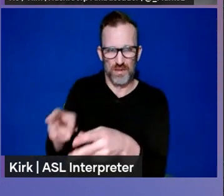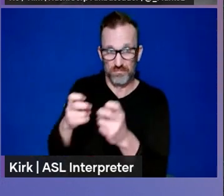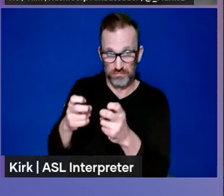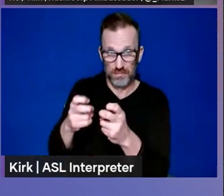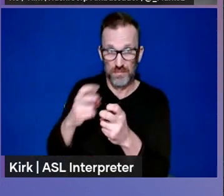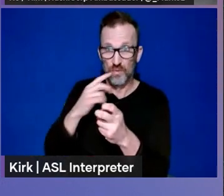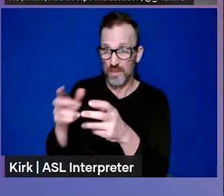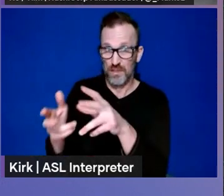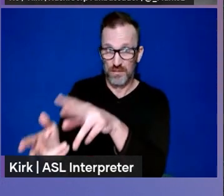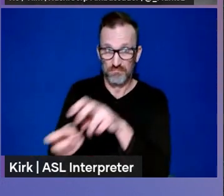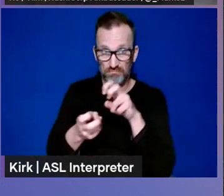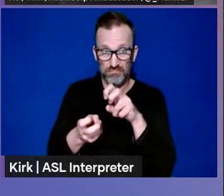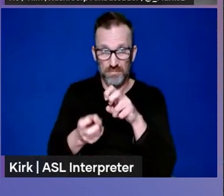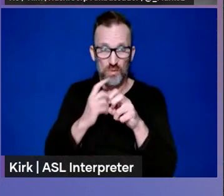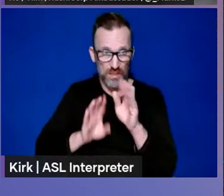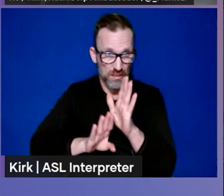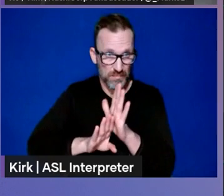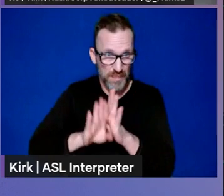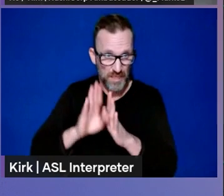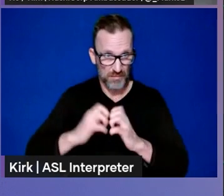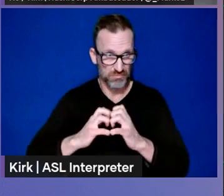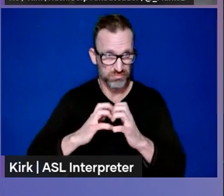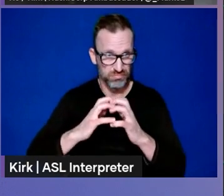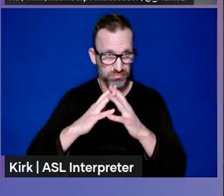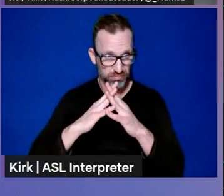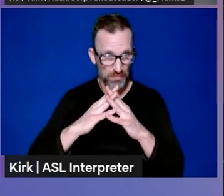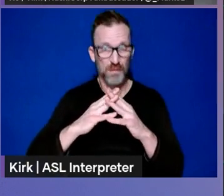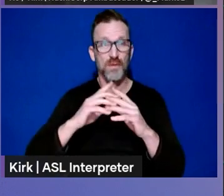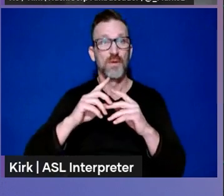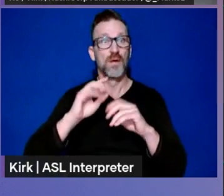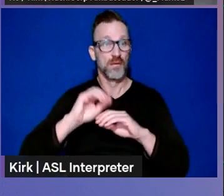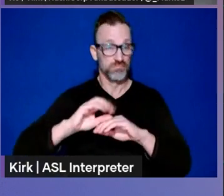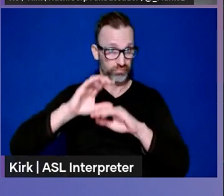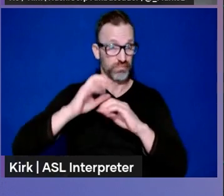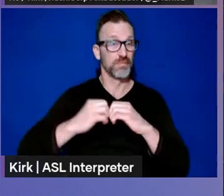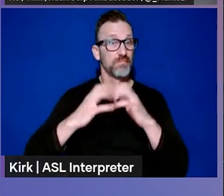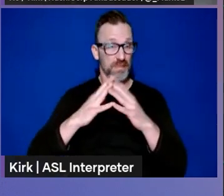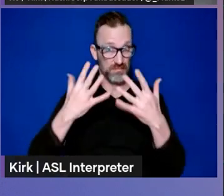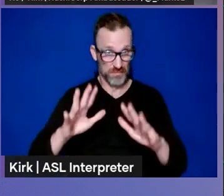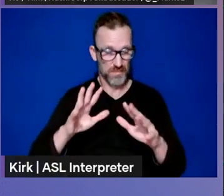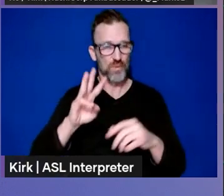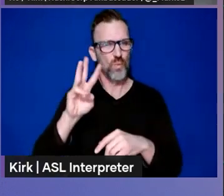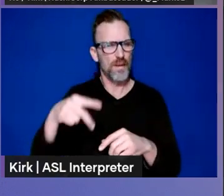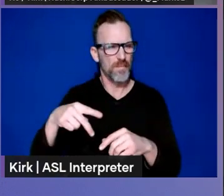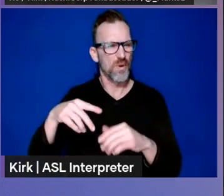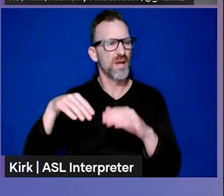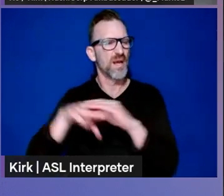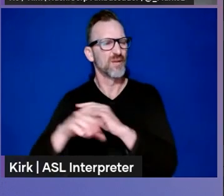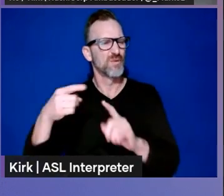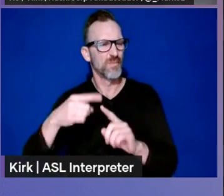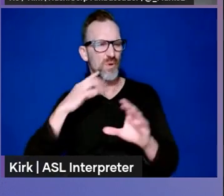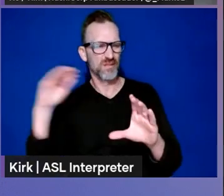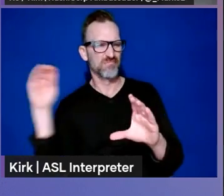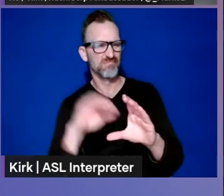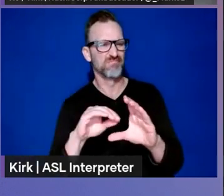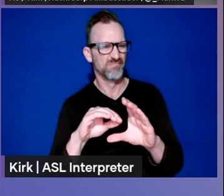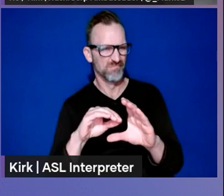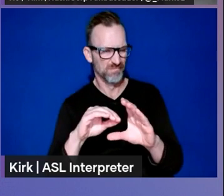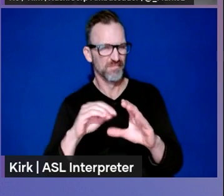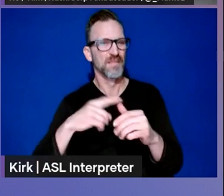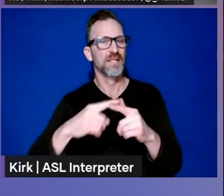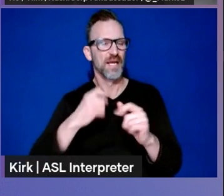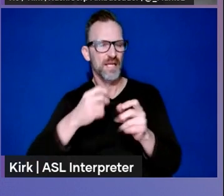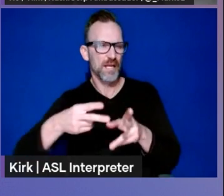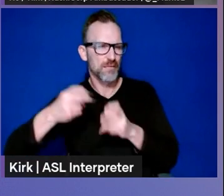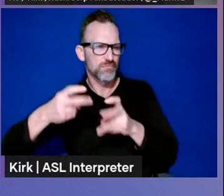up, builds it. As soon as it's built, it injects the Waypoint entry point. So we can actually get the logs on this end. As you